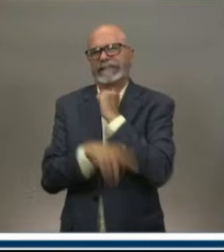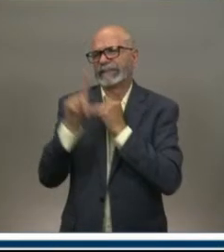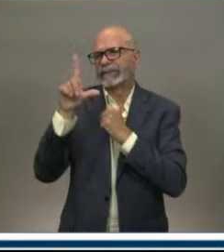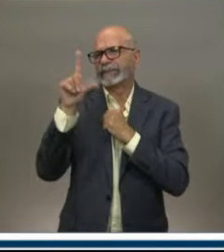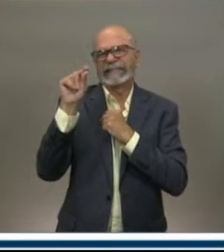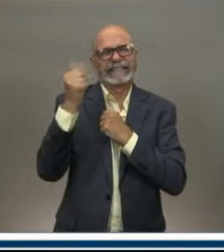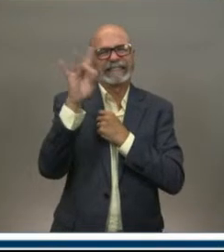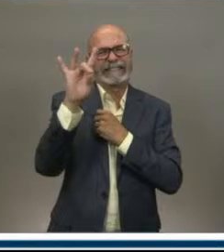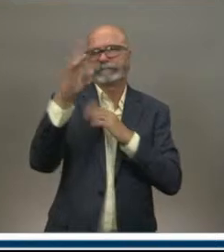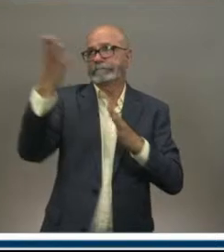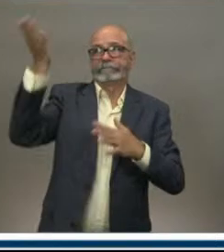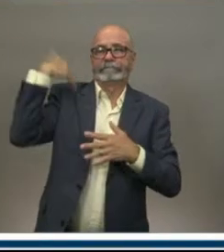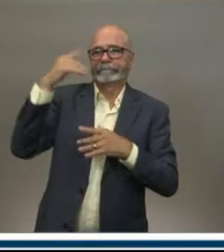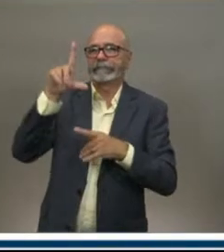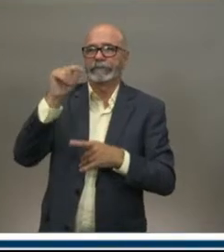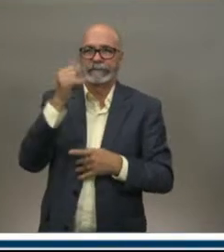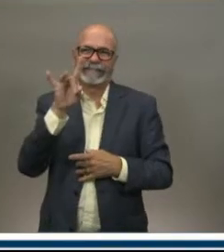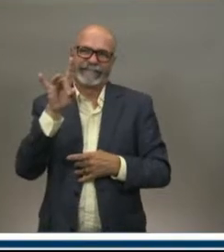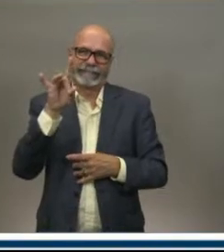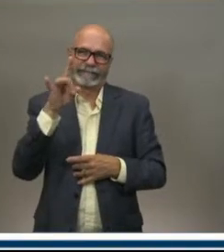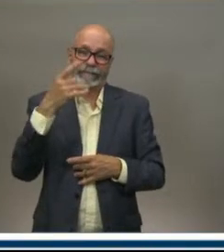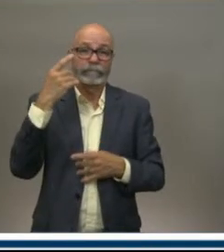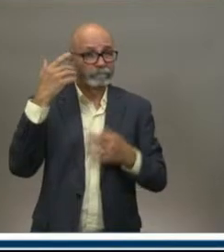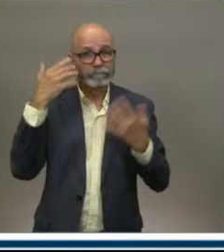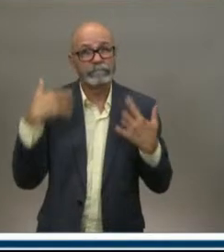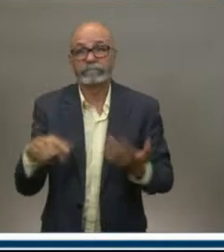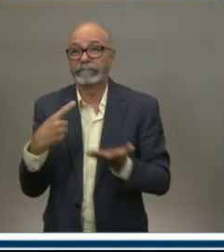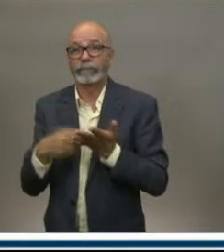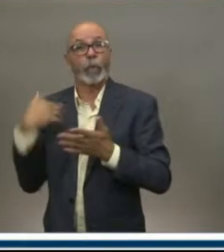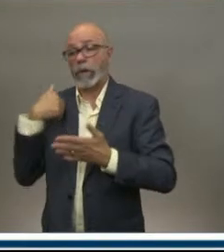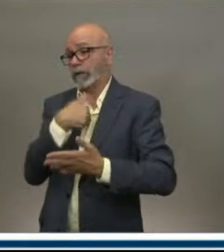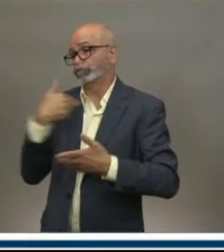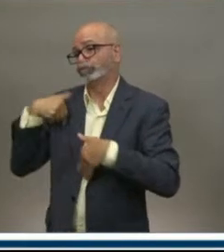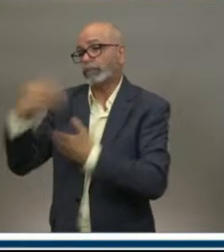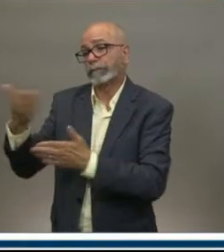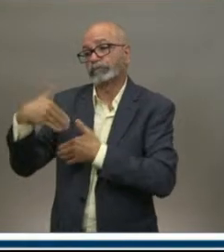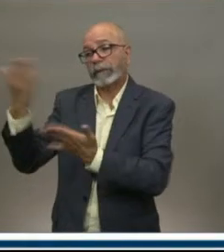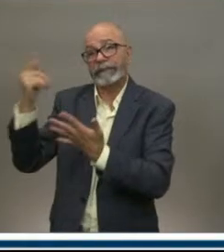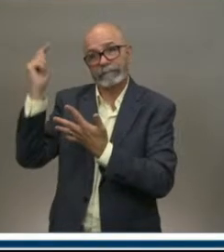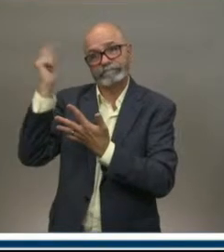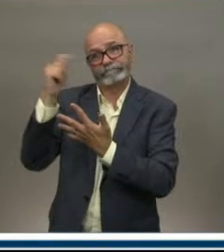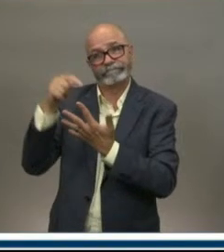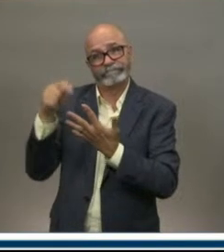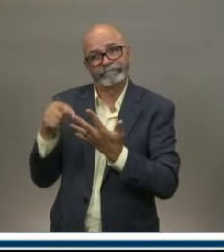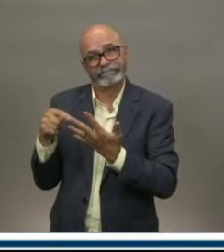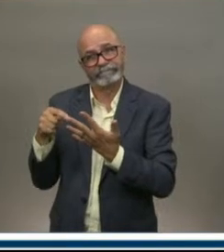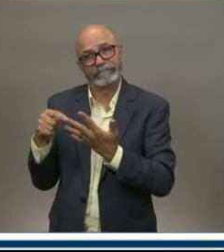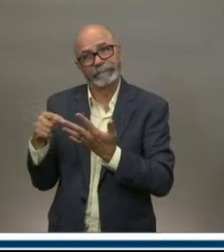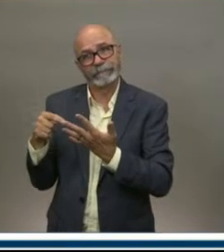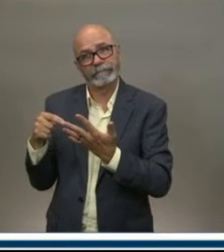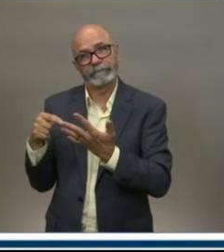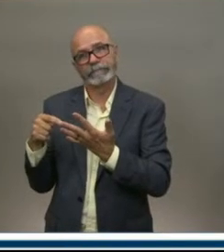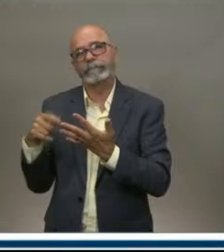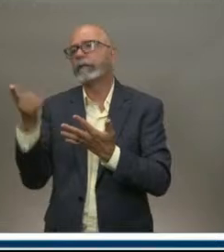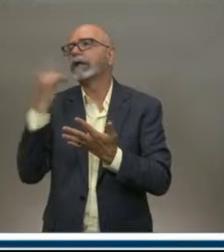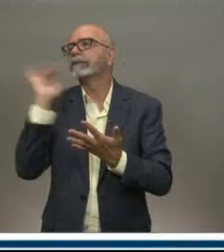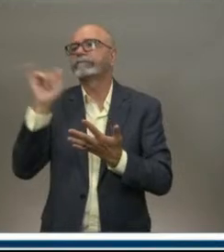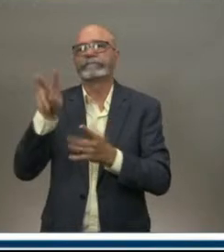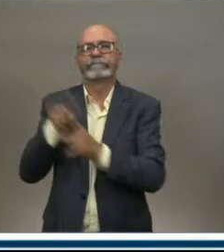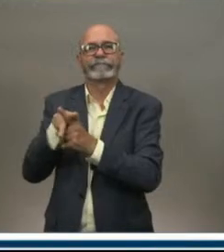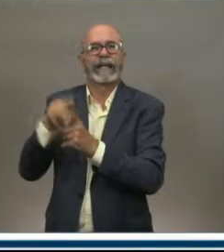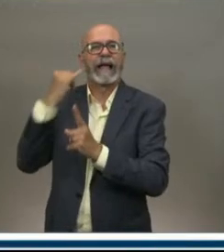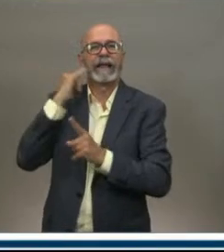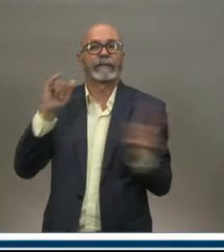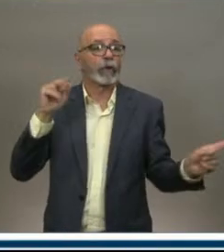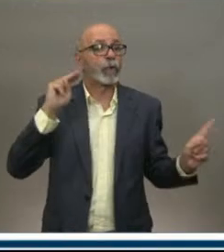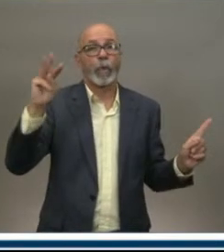2018. But that recommendation, like the recommendation in the Northwood